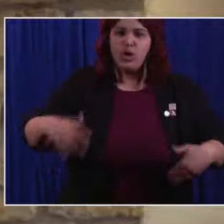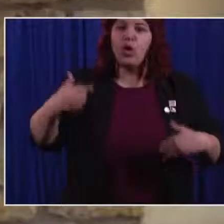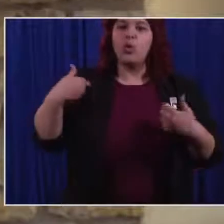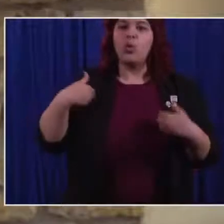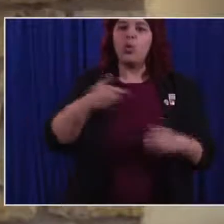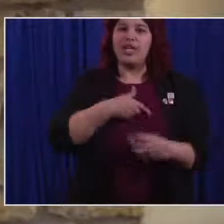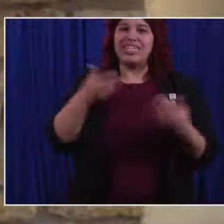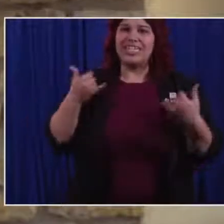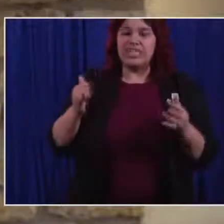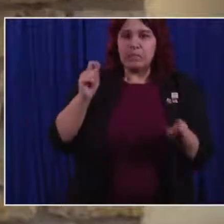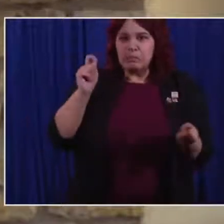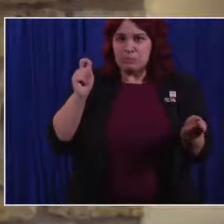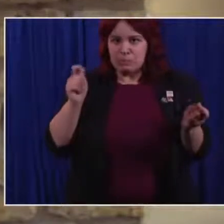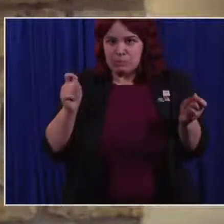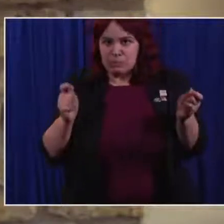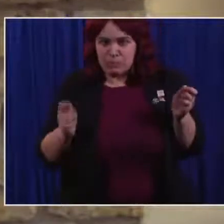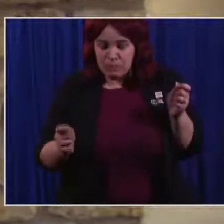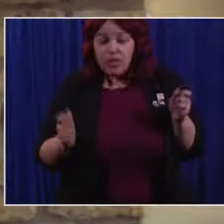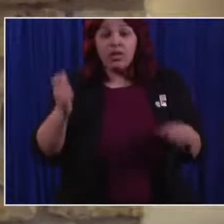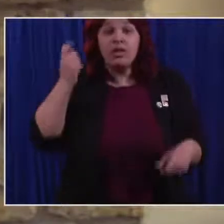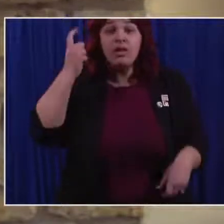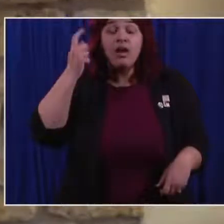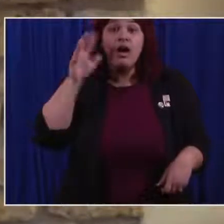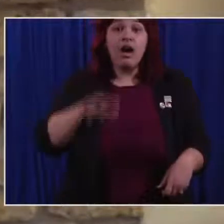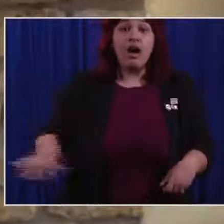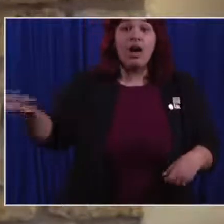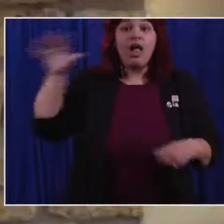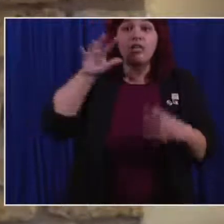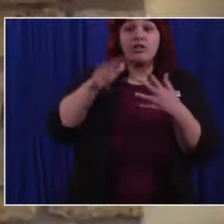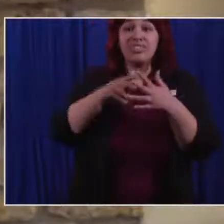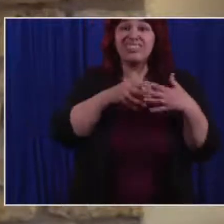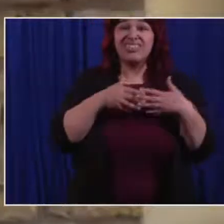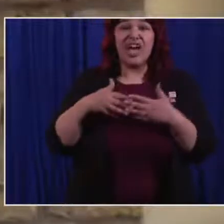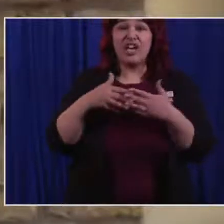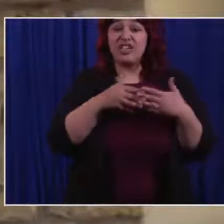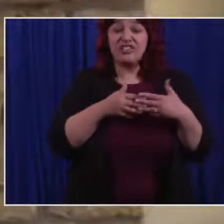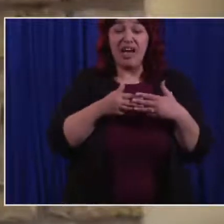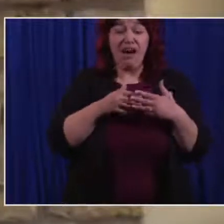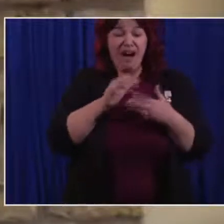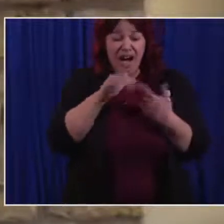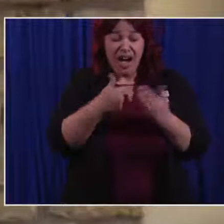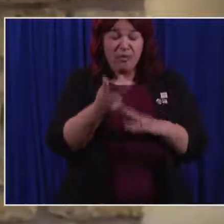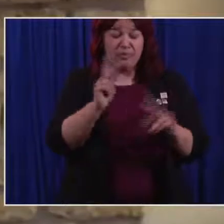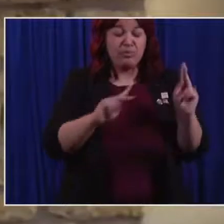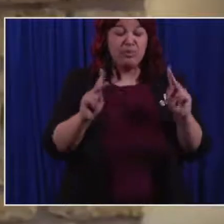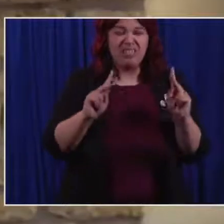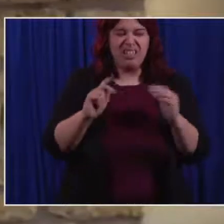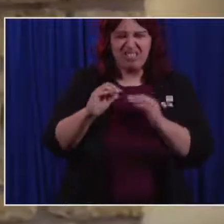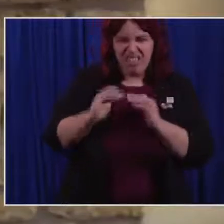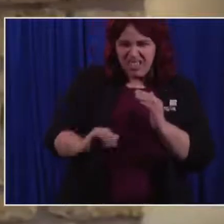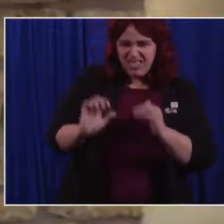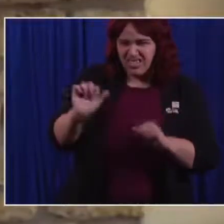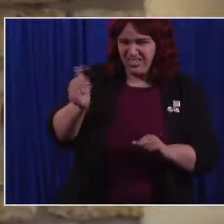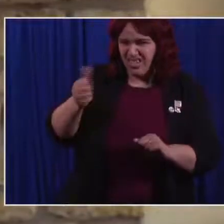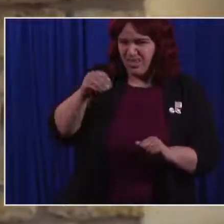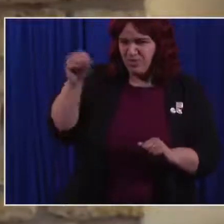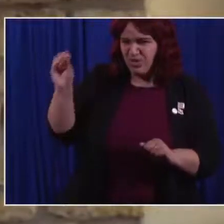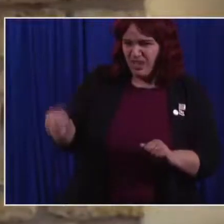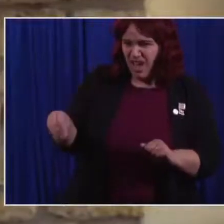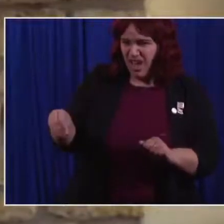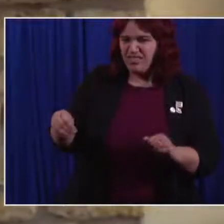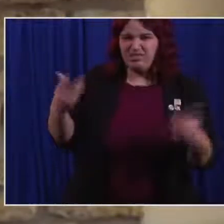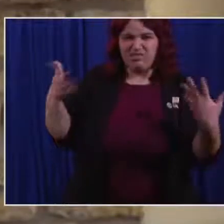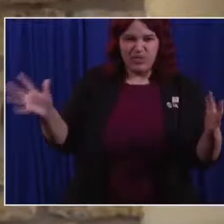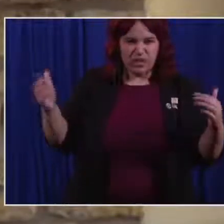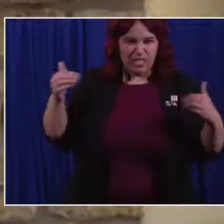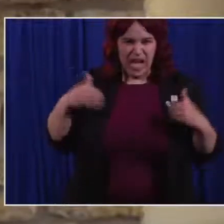of the country is fully vaccinated. And fully vaccinated, just as a reminder, means 2 weeks past